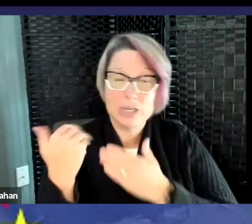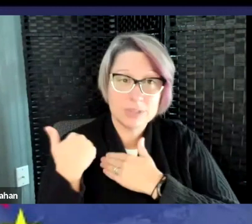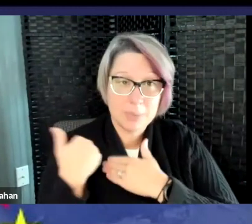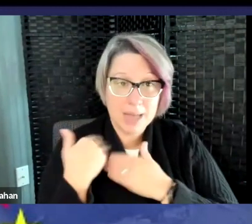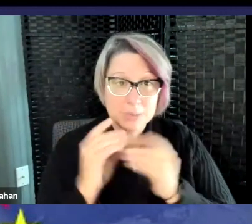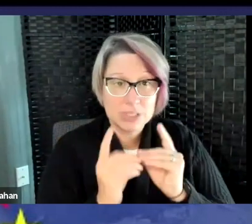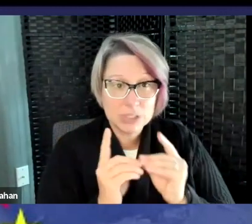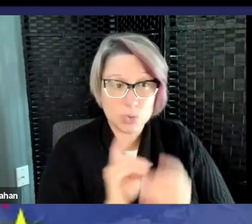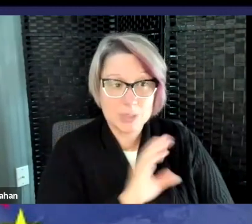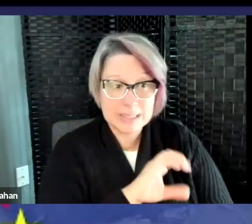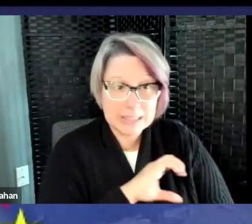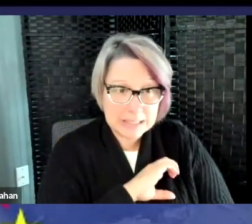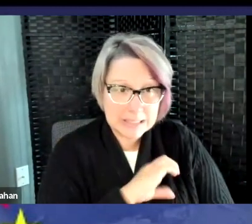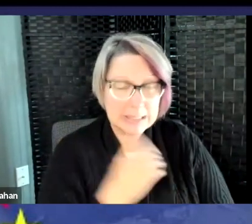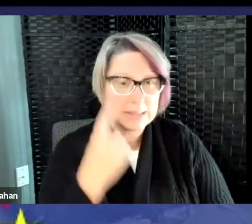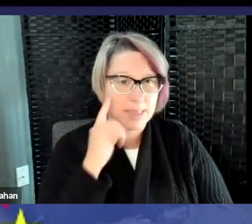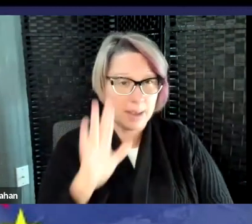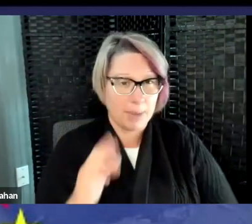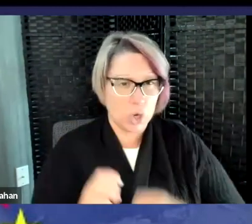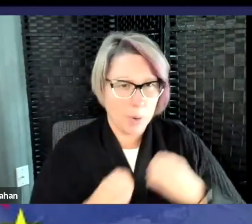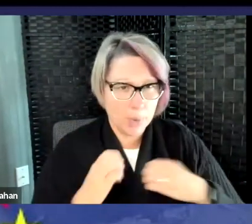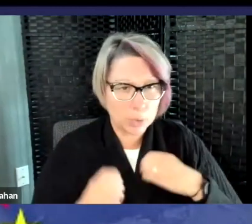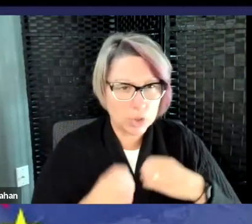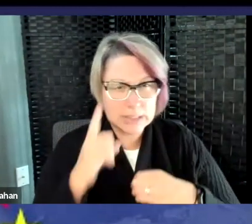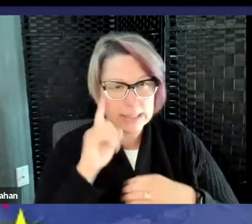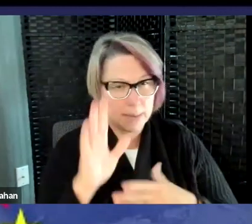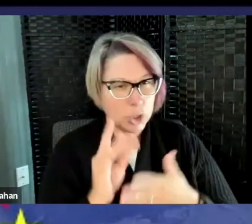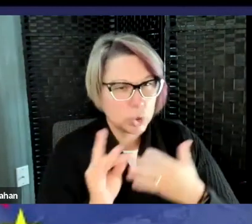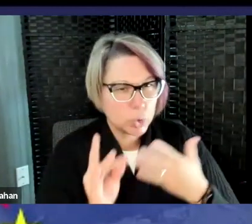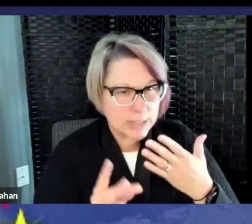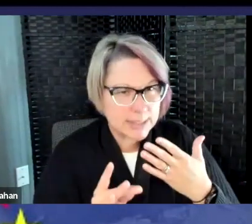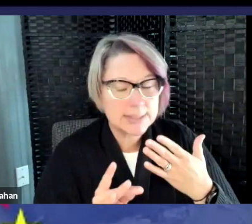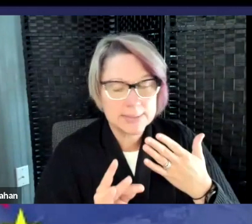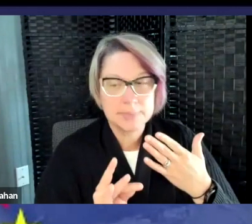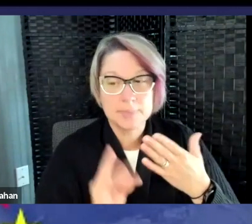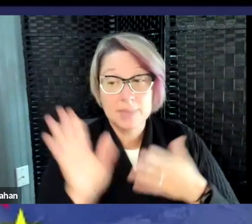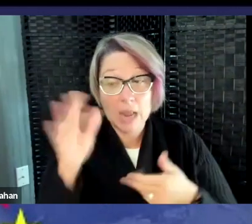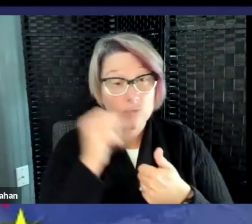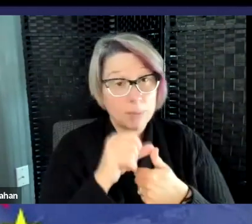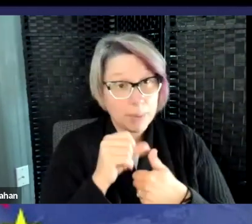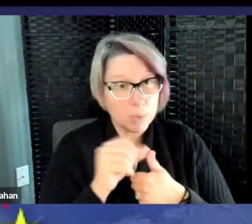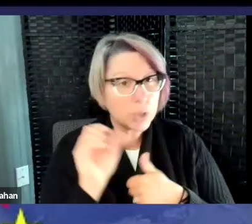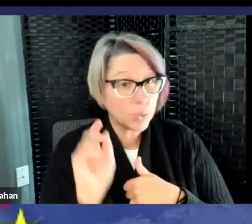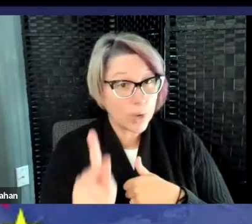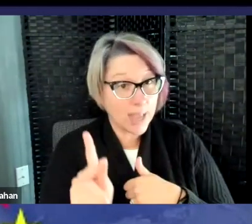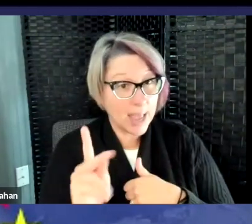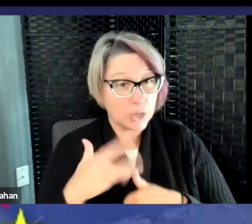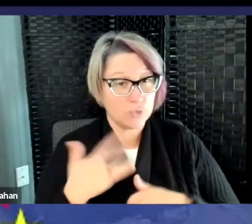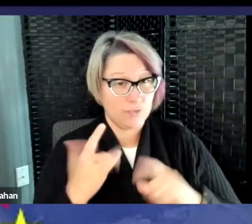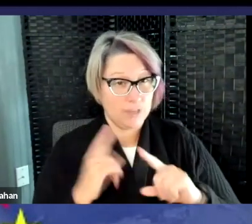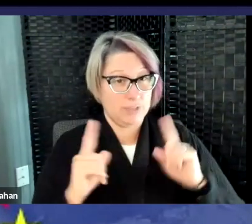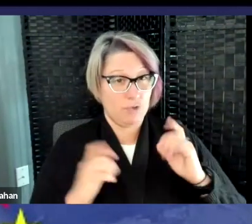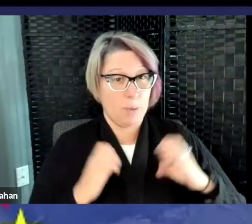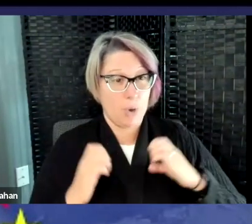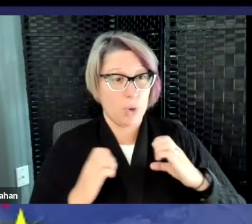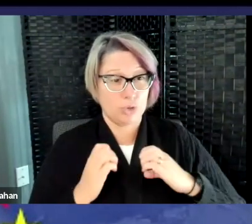citizens. Think about your emotions, and think about your choices. Okay, and remember, it's okay to feel different emotions.